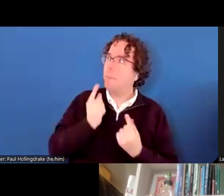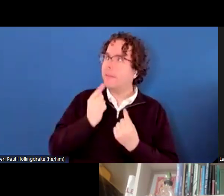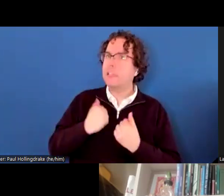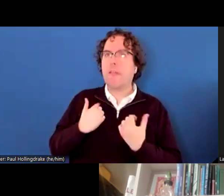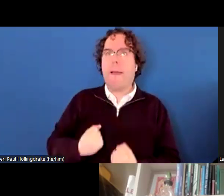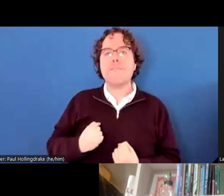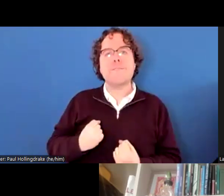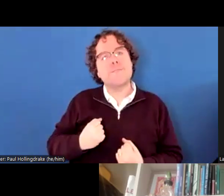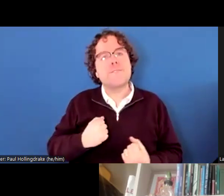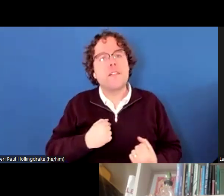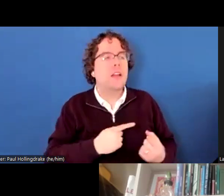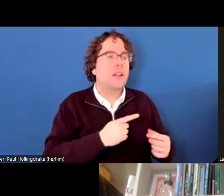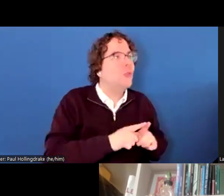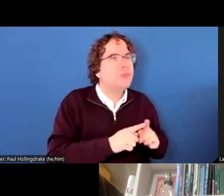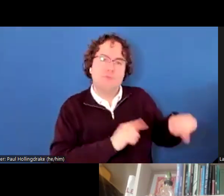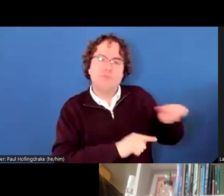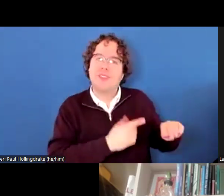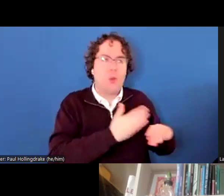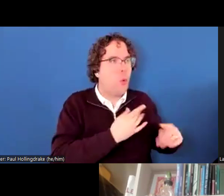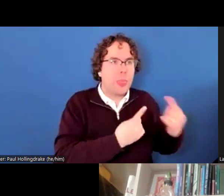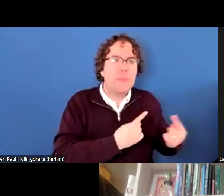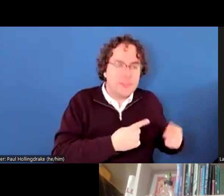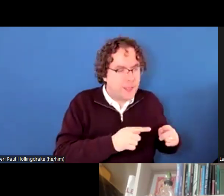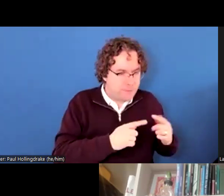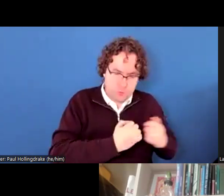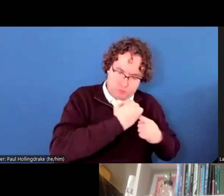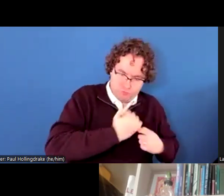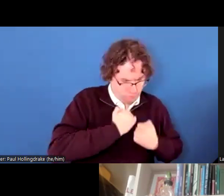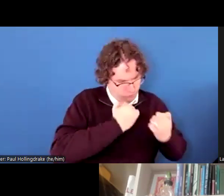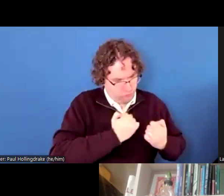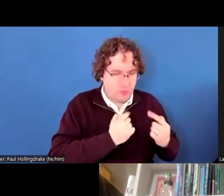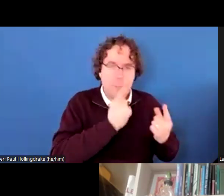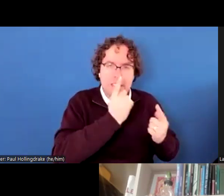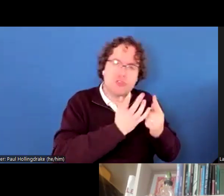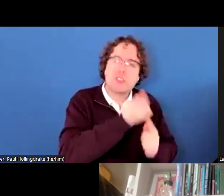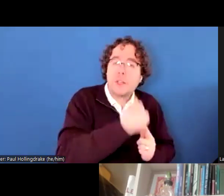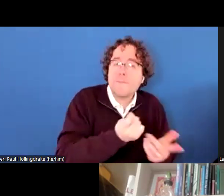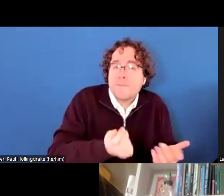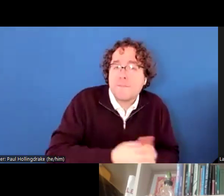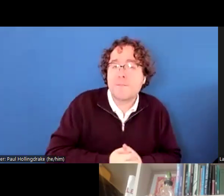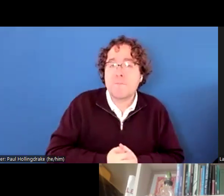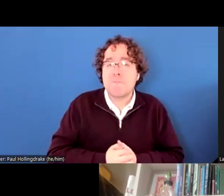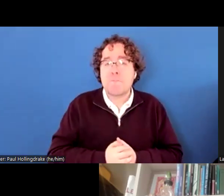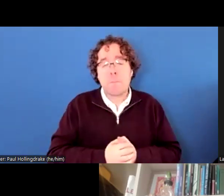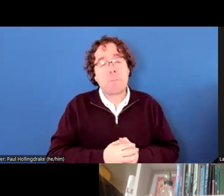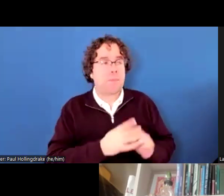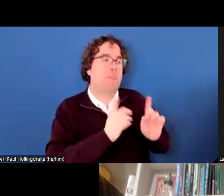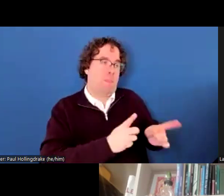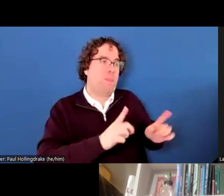working alongside themselves and each other to realize that potential. And I think that cohort,